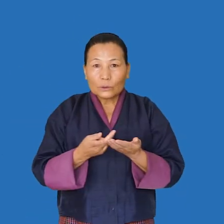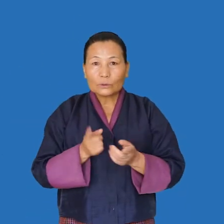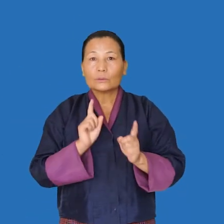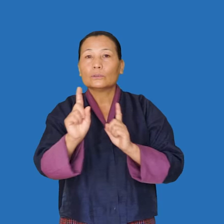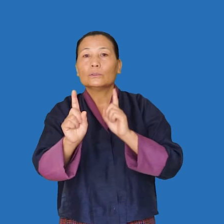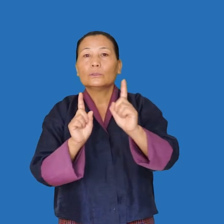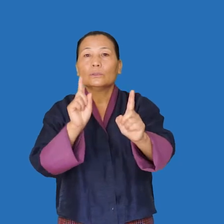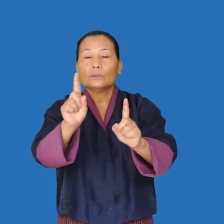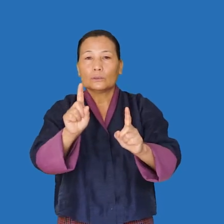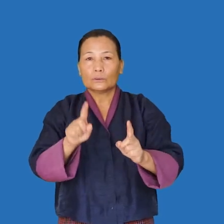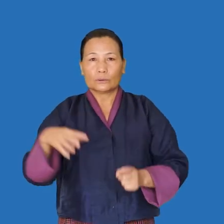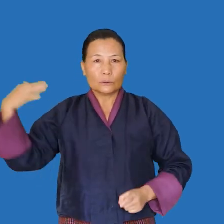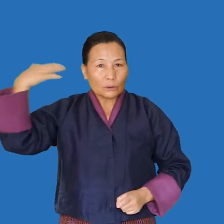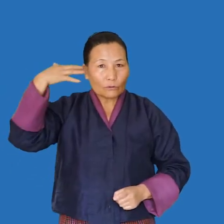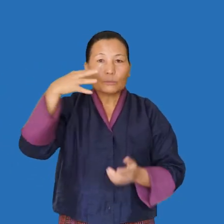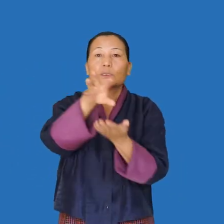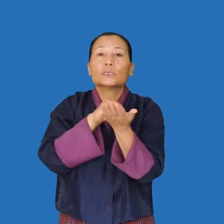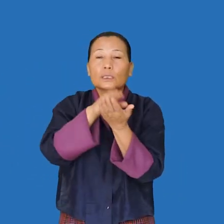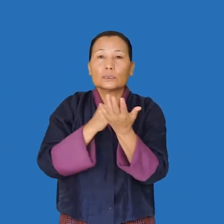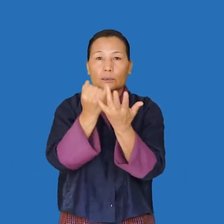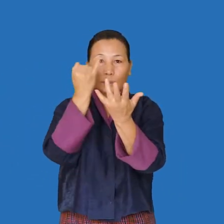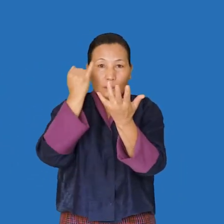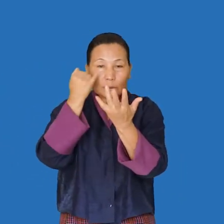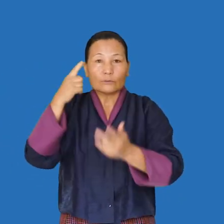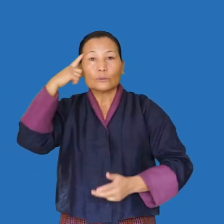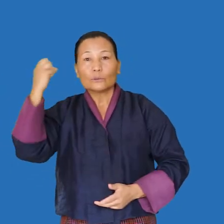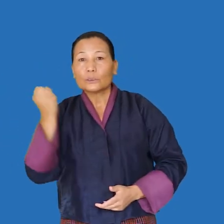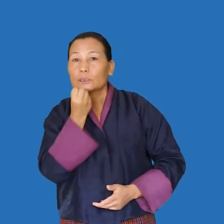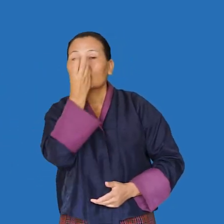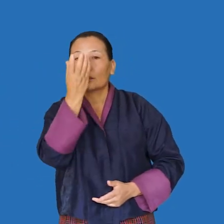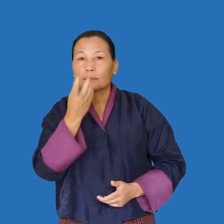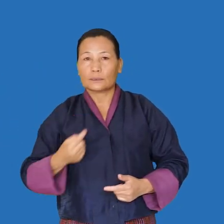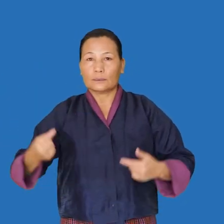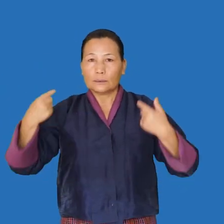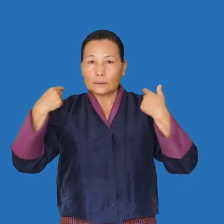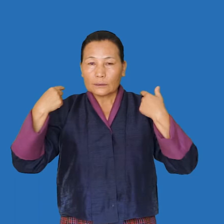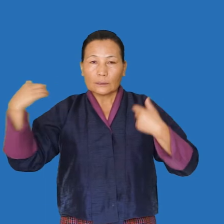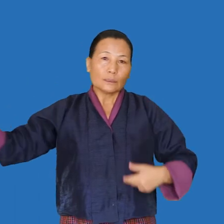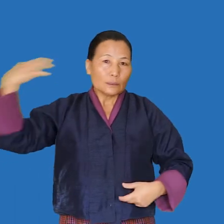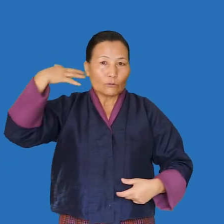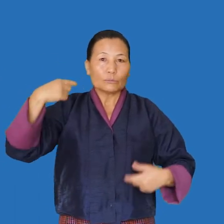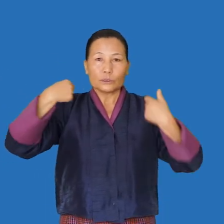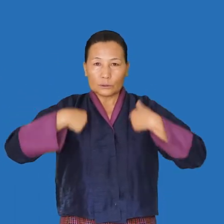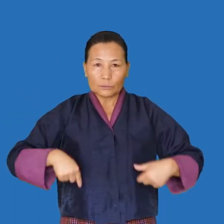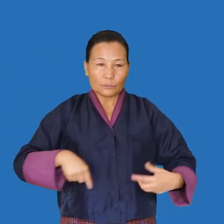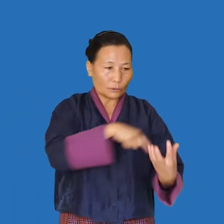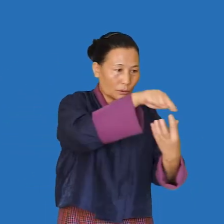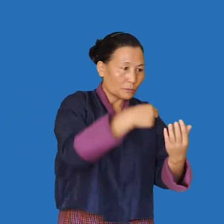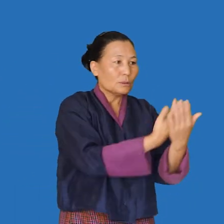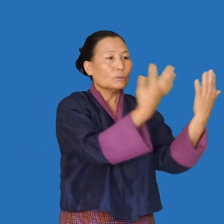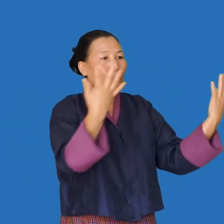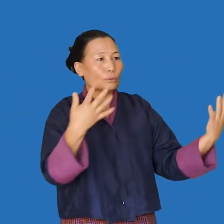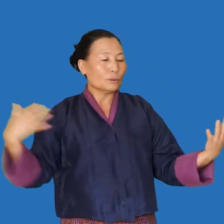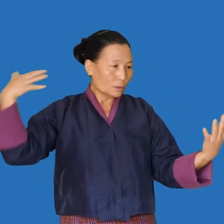media informs the nation or its citizens and ensures transparency and